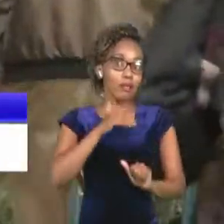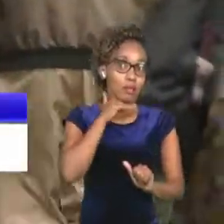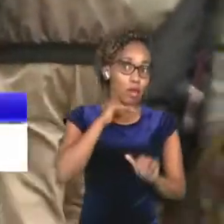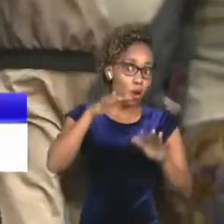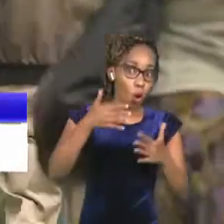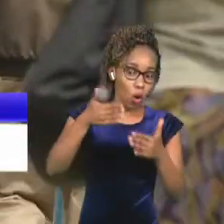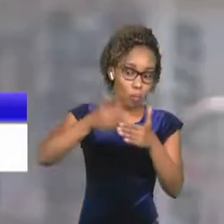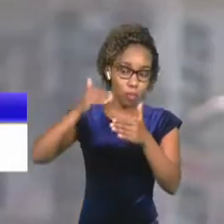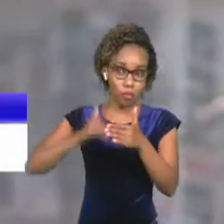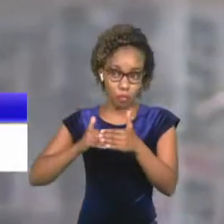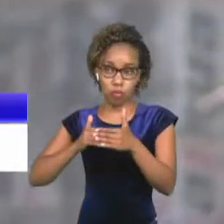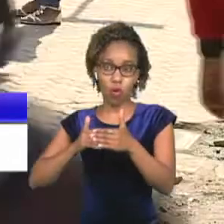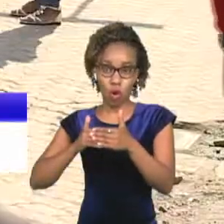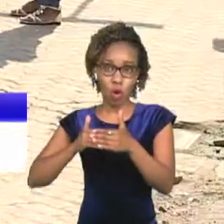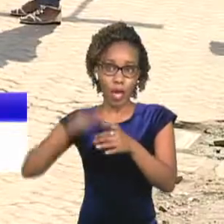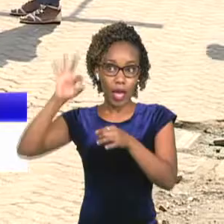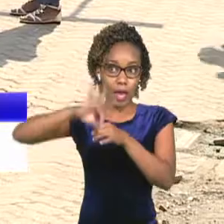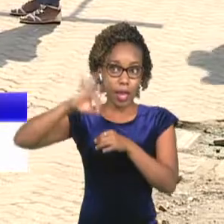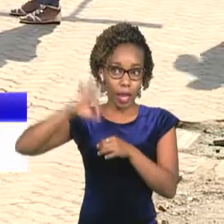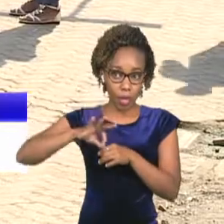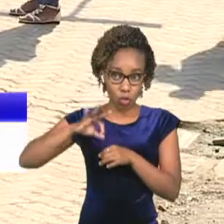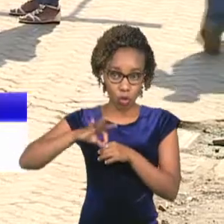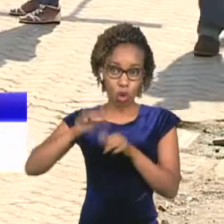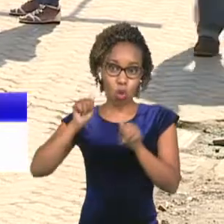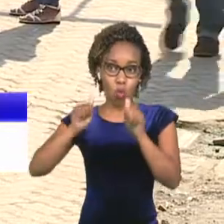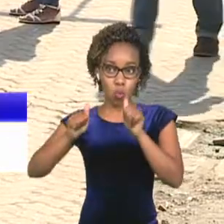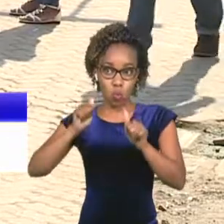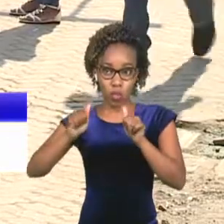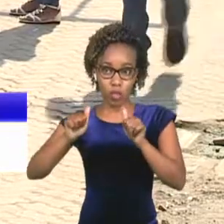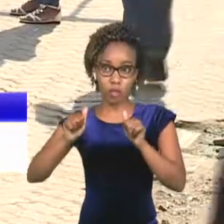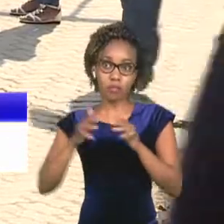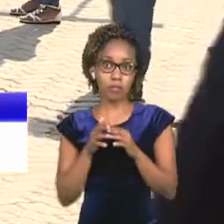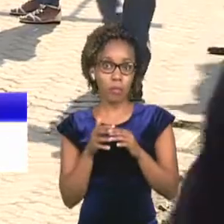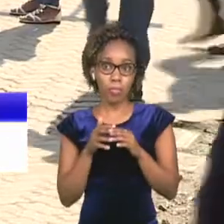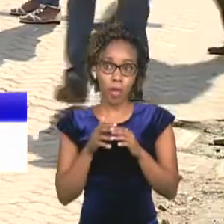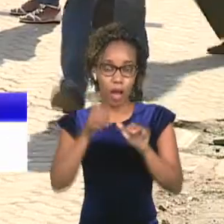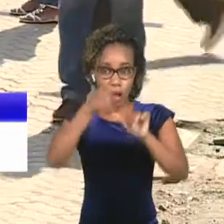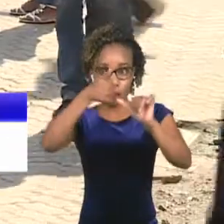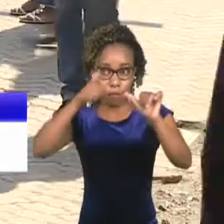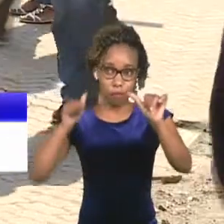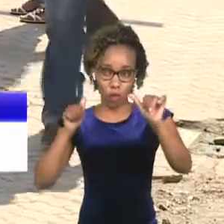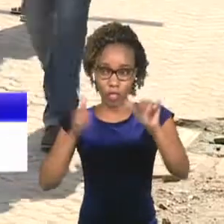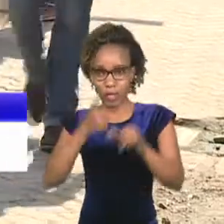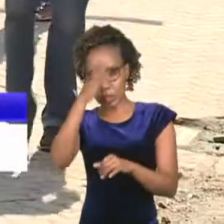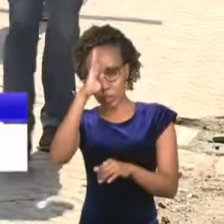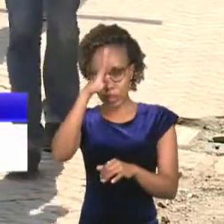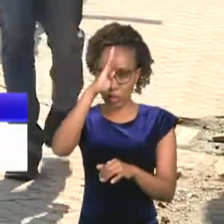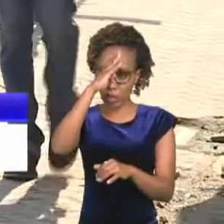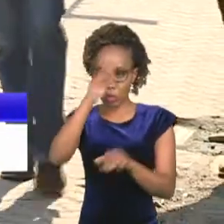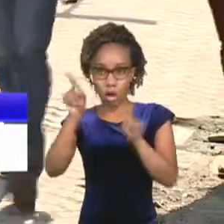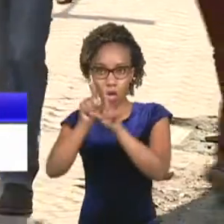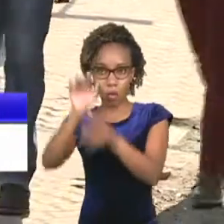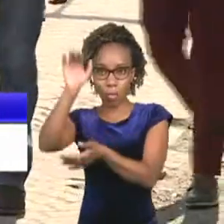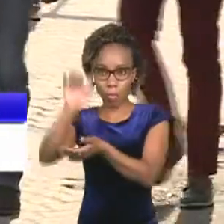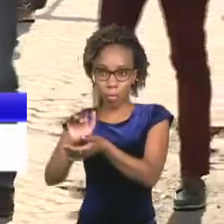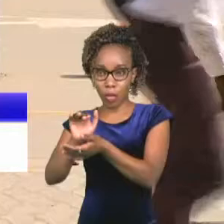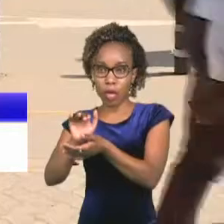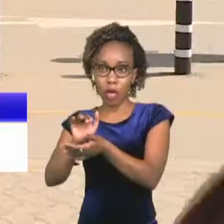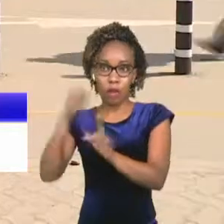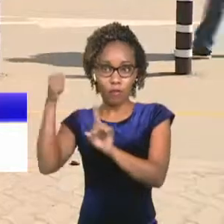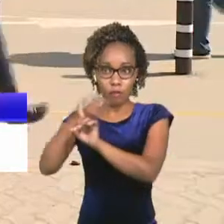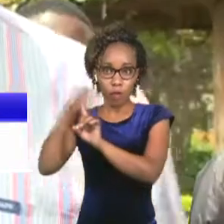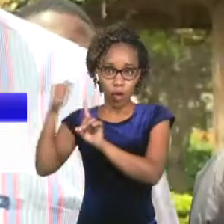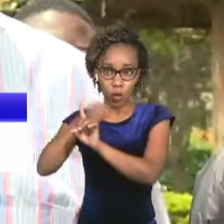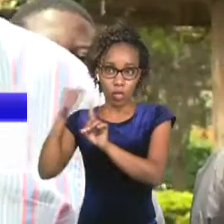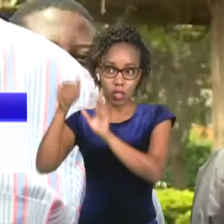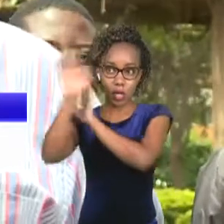on before a scheduled election, in which is termed as, and I quote, to avoid uncertainty and minimize tension in a presidential